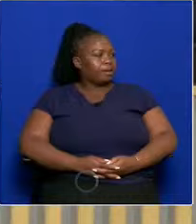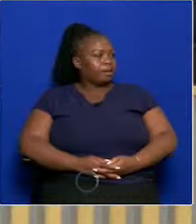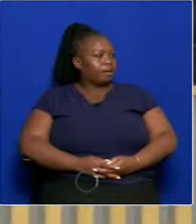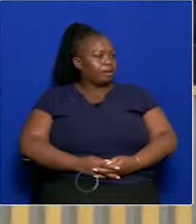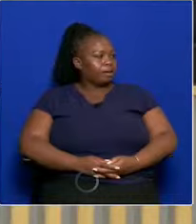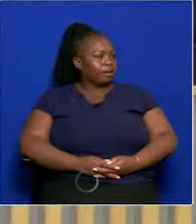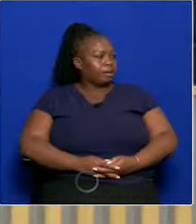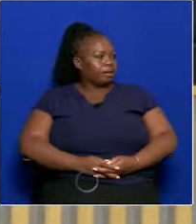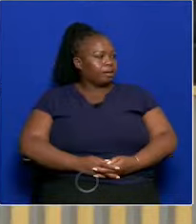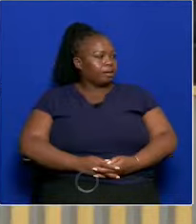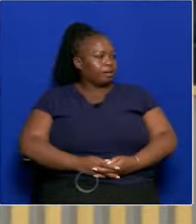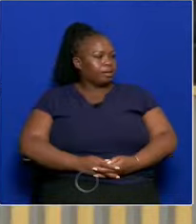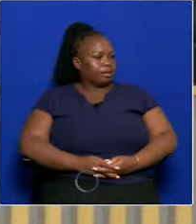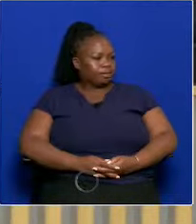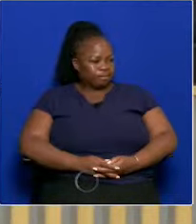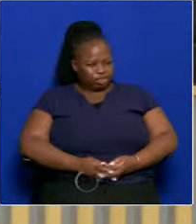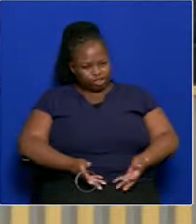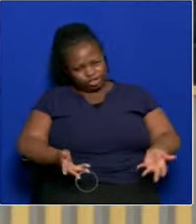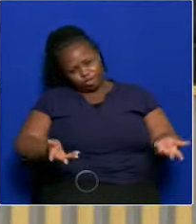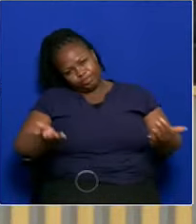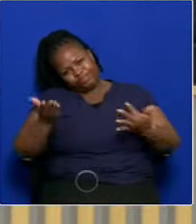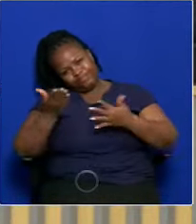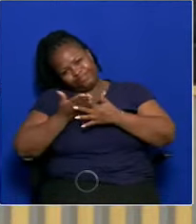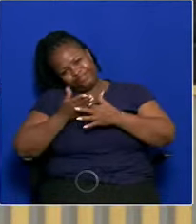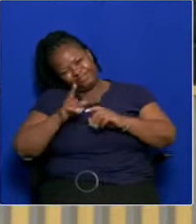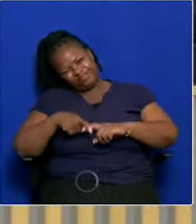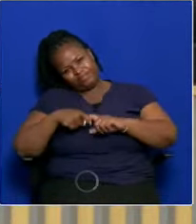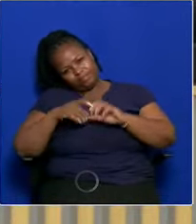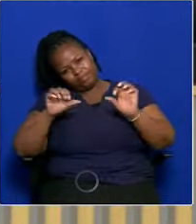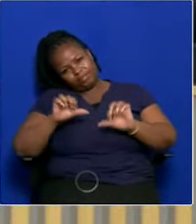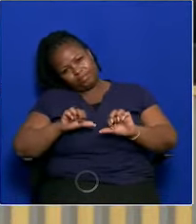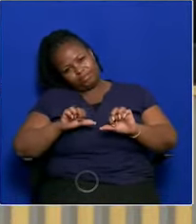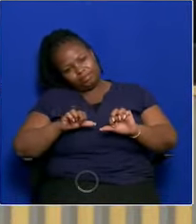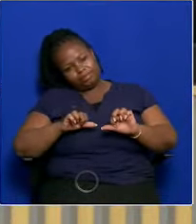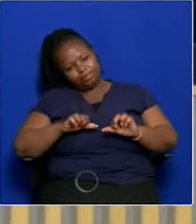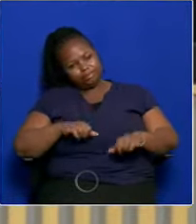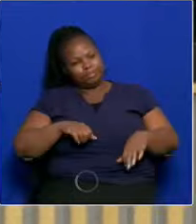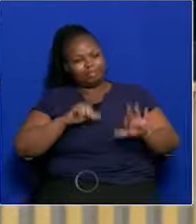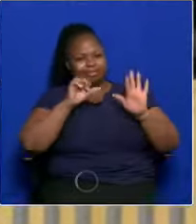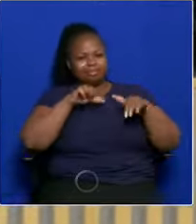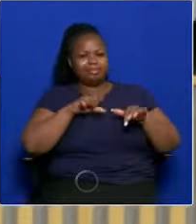Let's take a short adjournment and come back at 16:35. Let's adjourn.